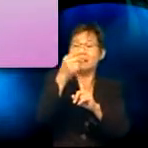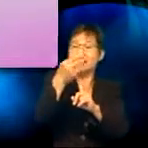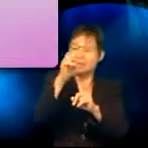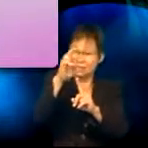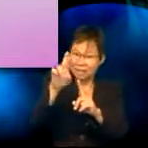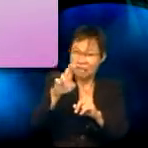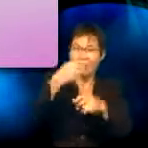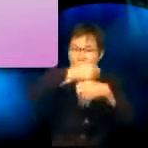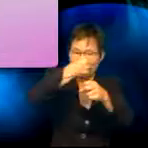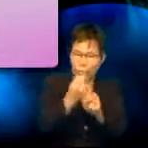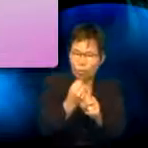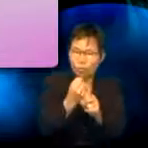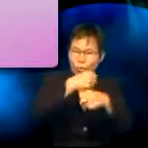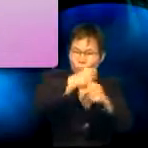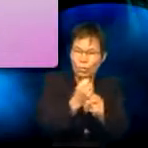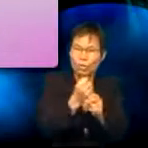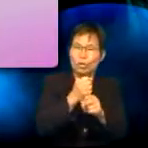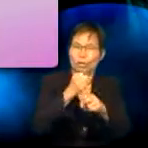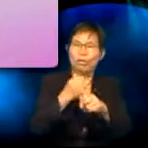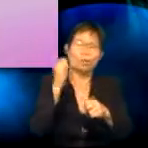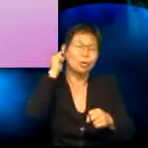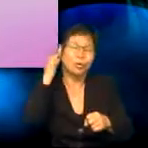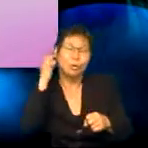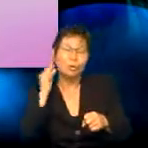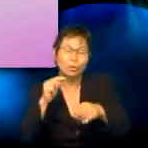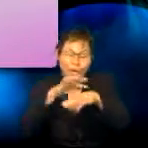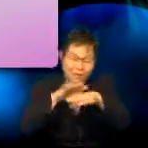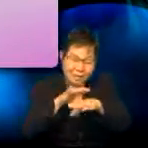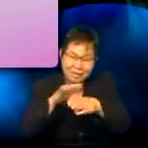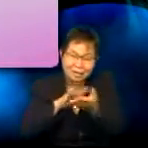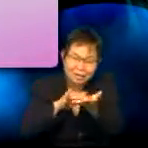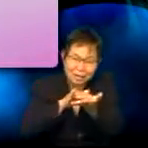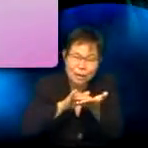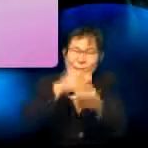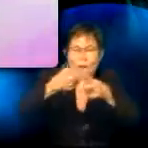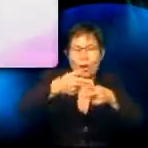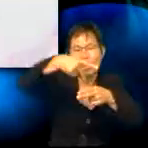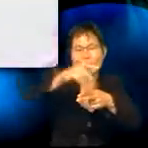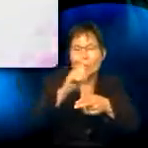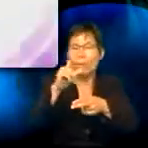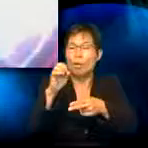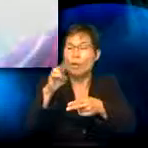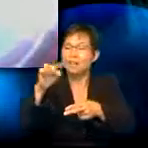anthers produce a golden, powdery dust called pollen grains.